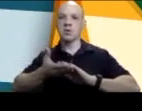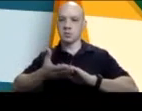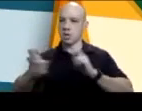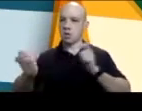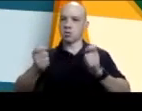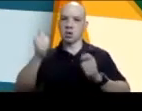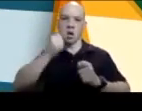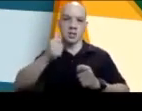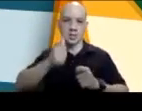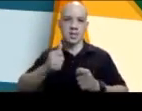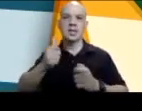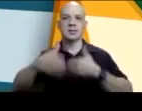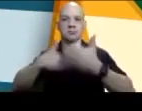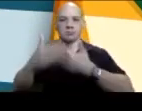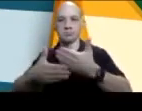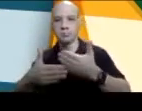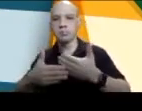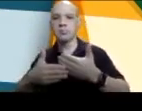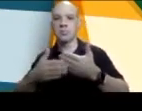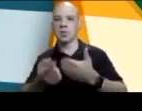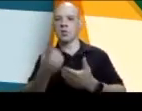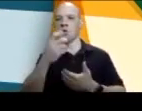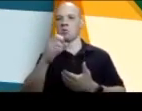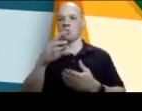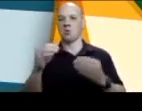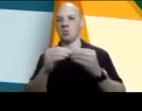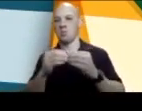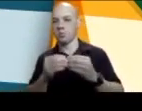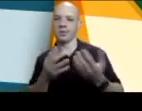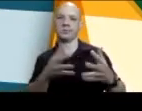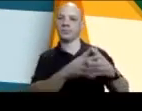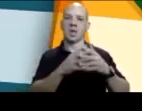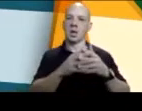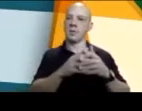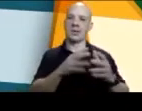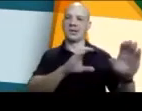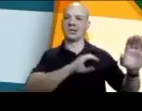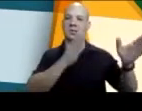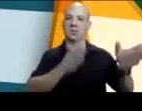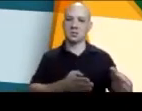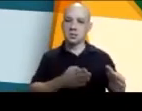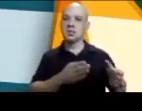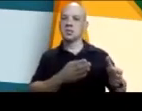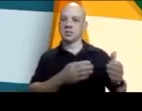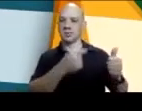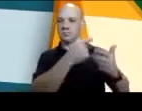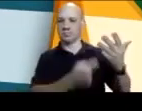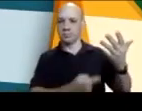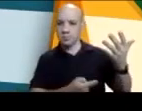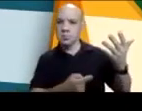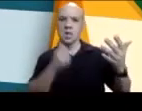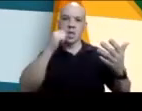one or more, in combination can be American citizens of the following ethnic minority or